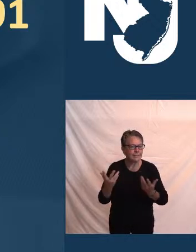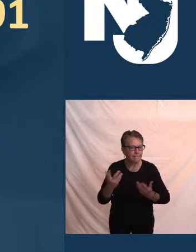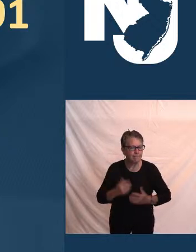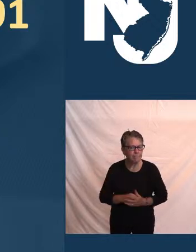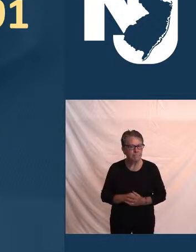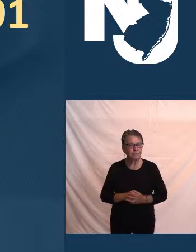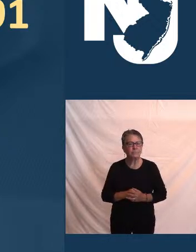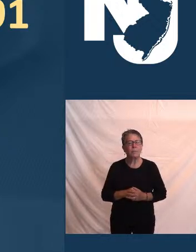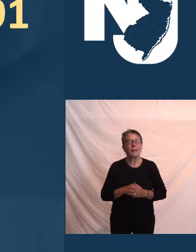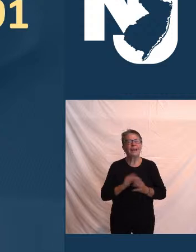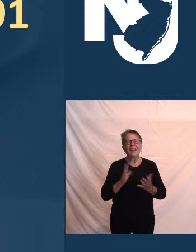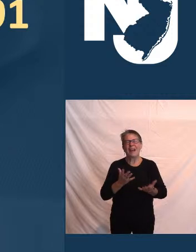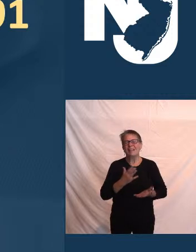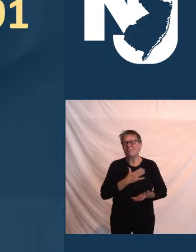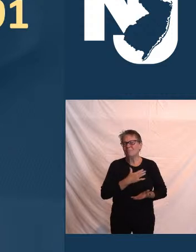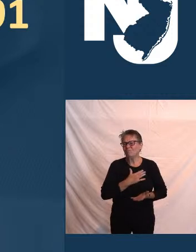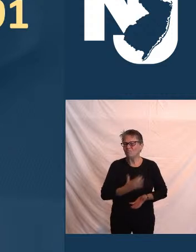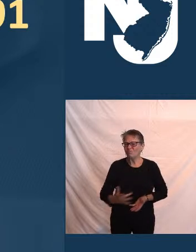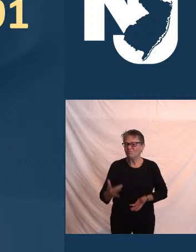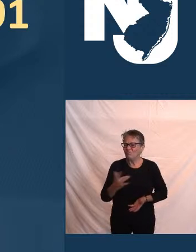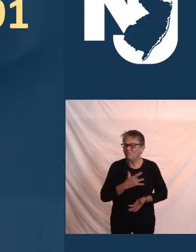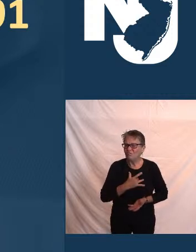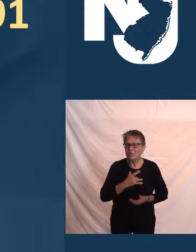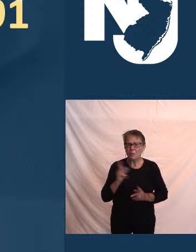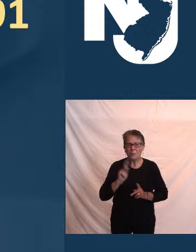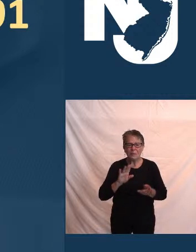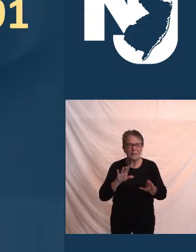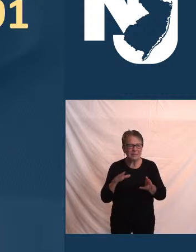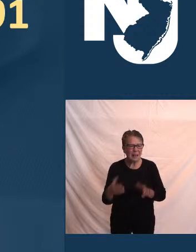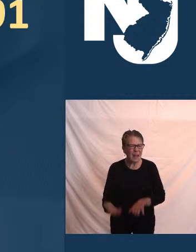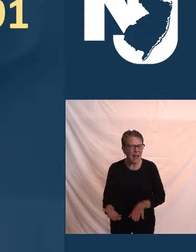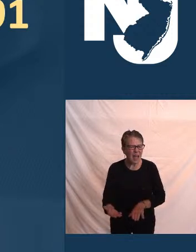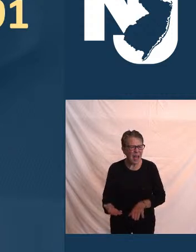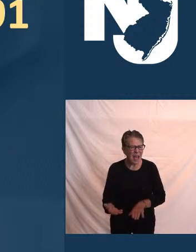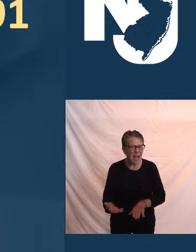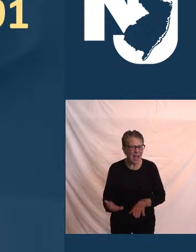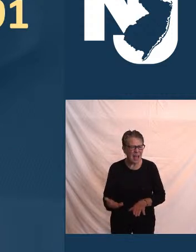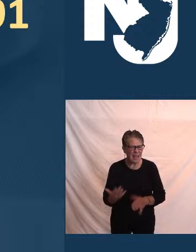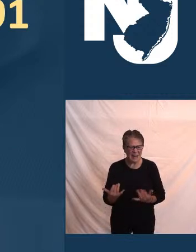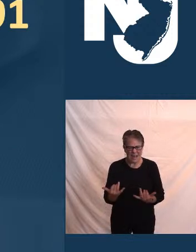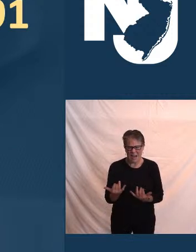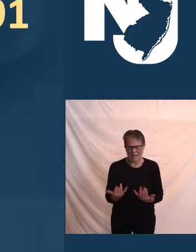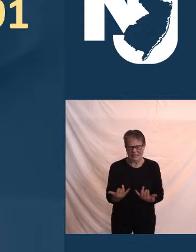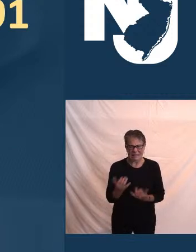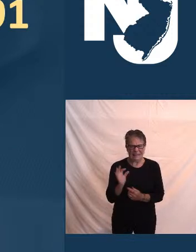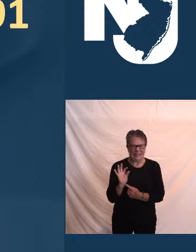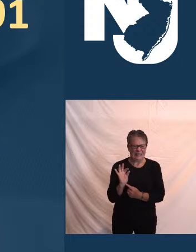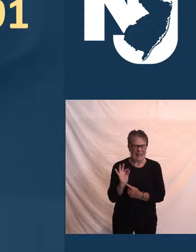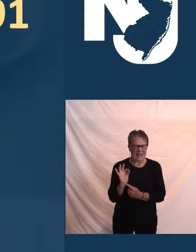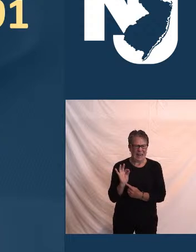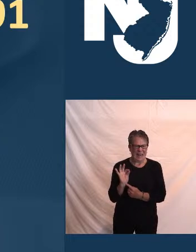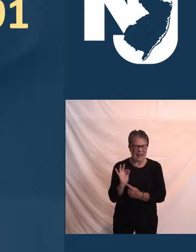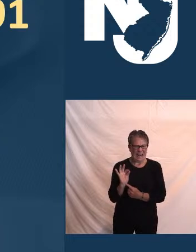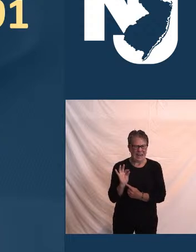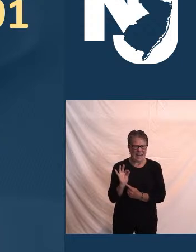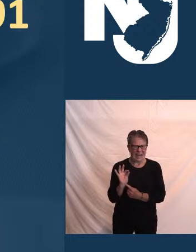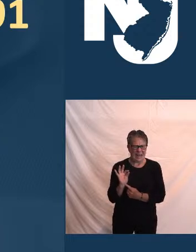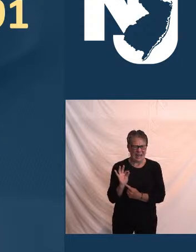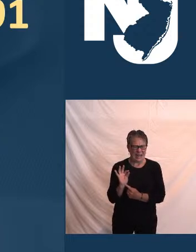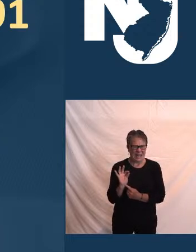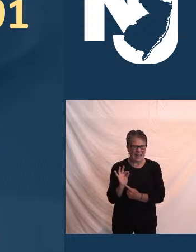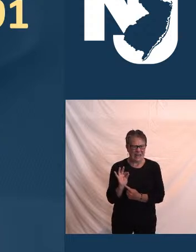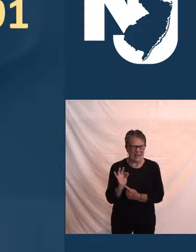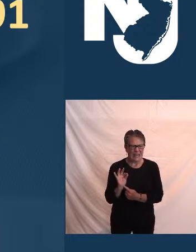deaths. And among them, I don't know if it's in this number or not, but sadly we know we have one more veterans' death in